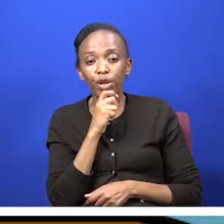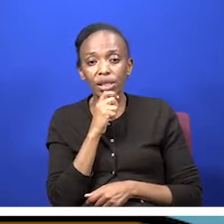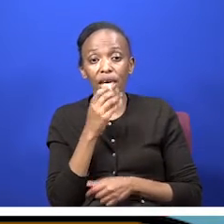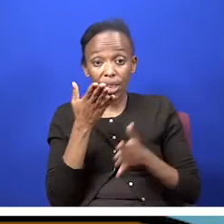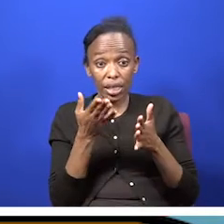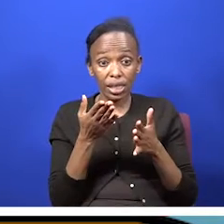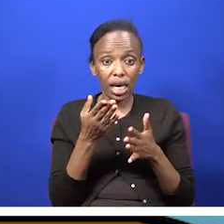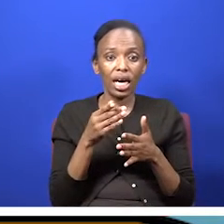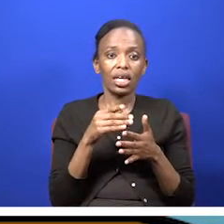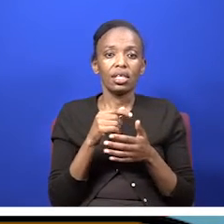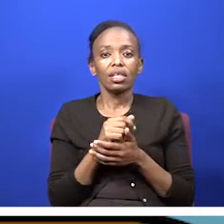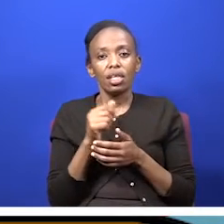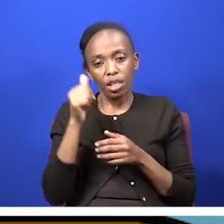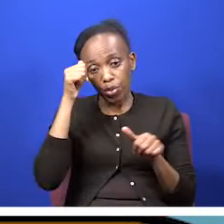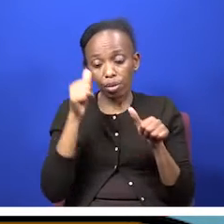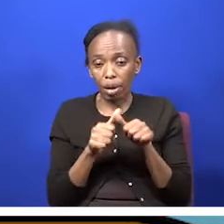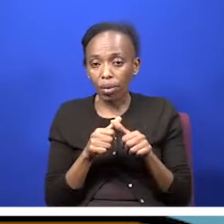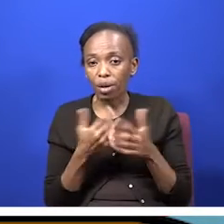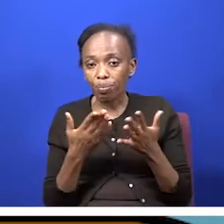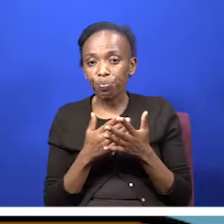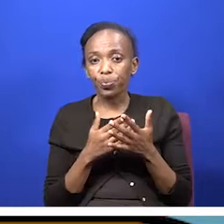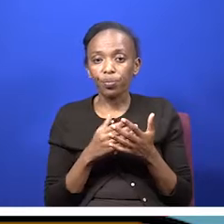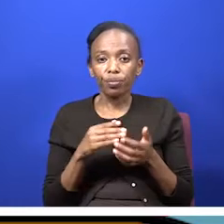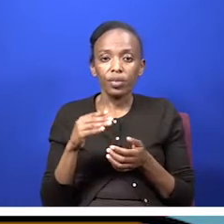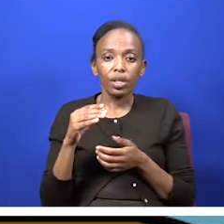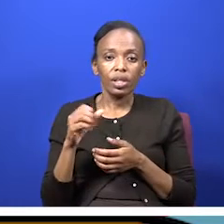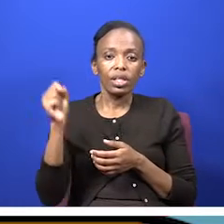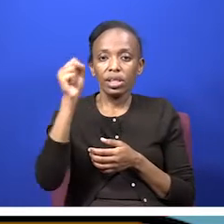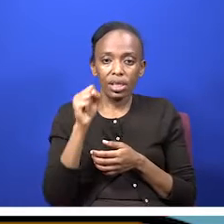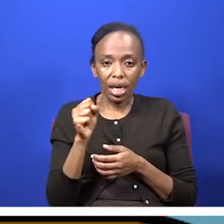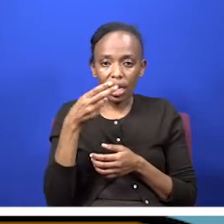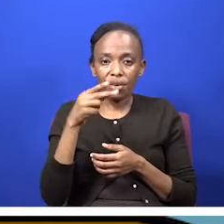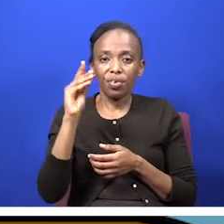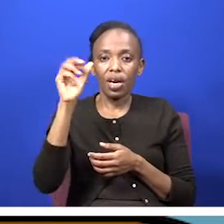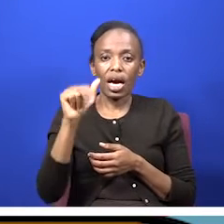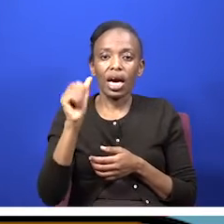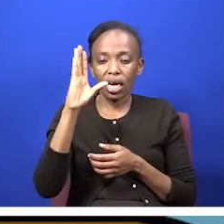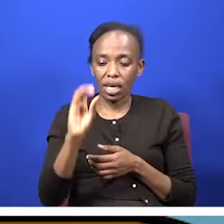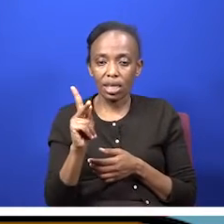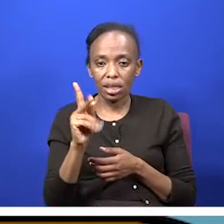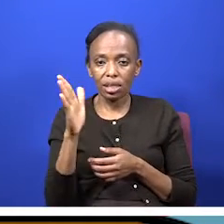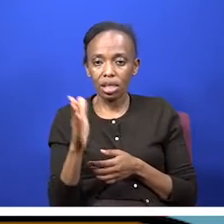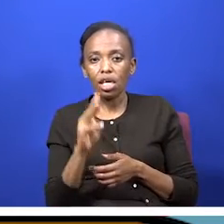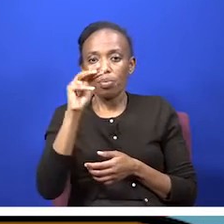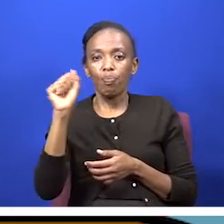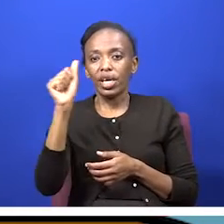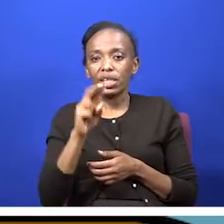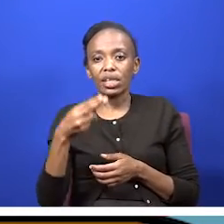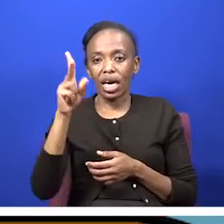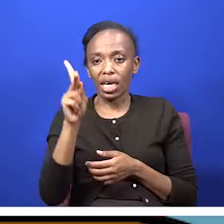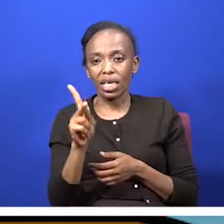boys. And these are, Shadi, do you remember the three Hebrew boys? They were? They were Shadrach,